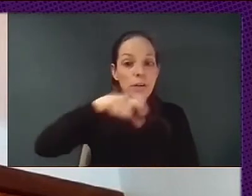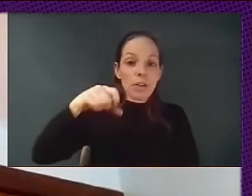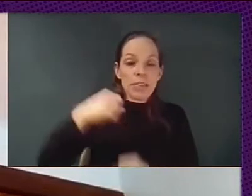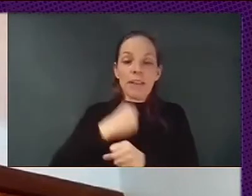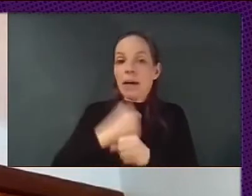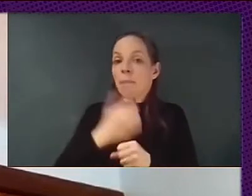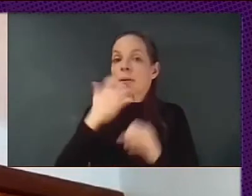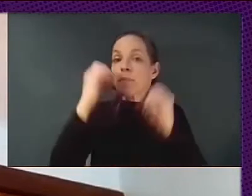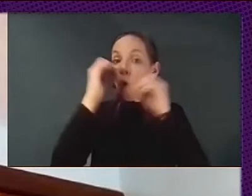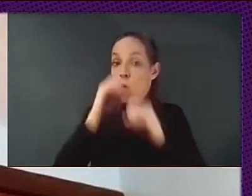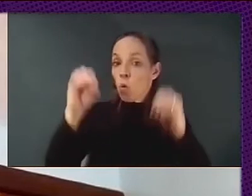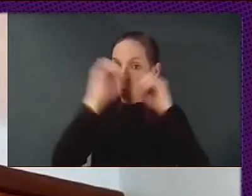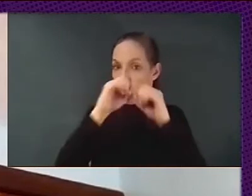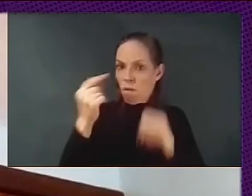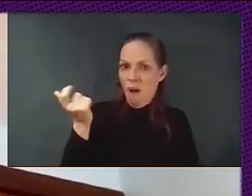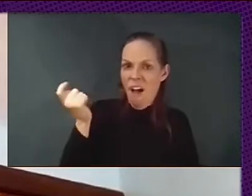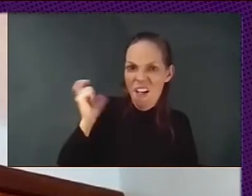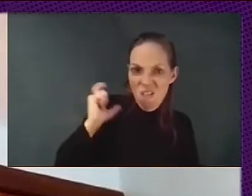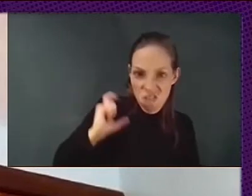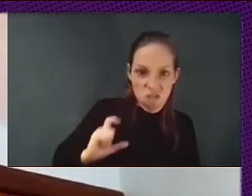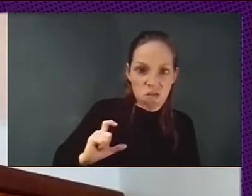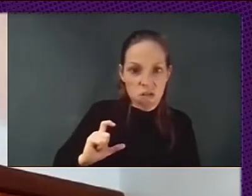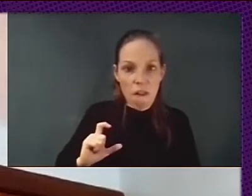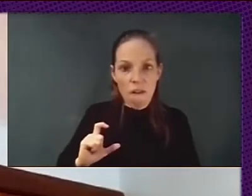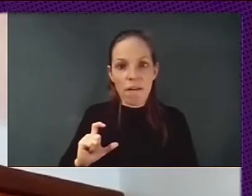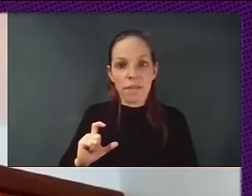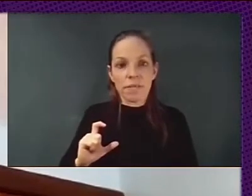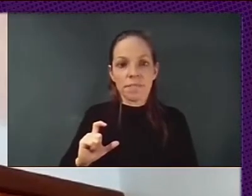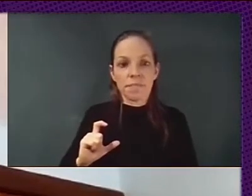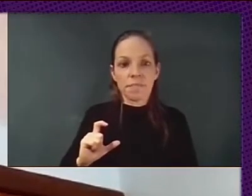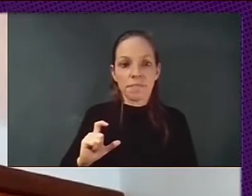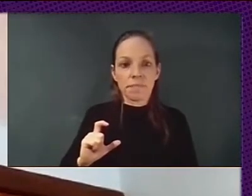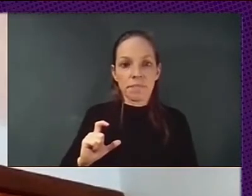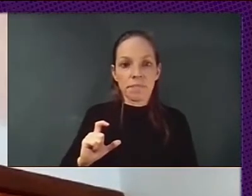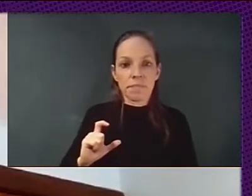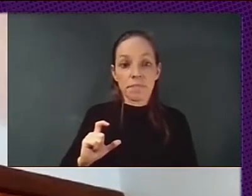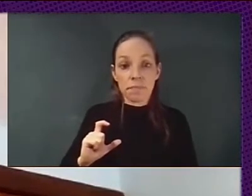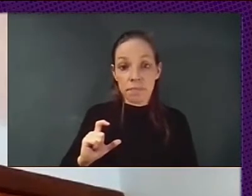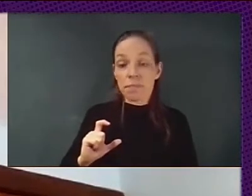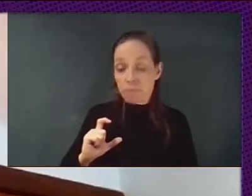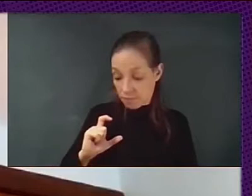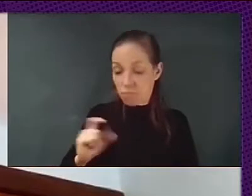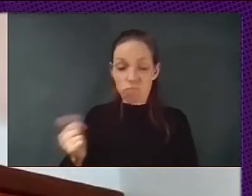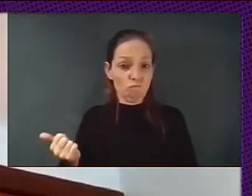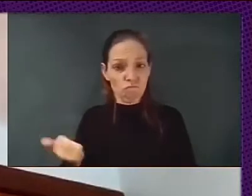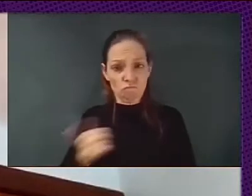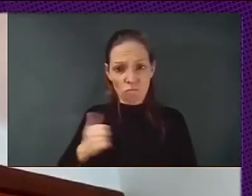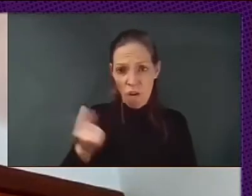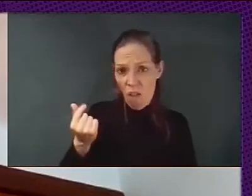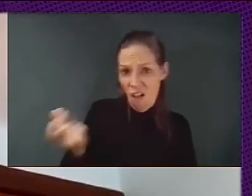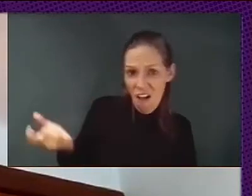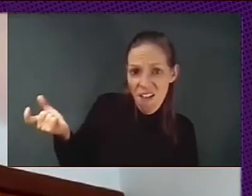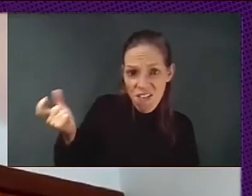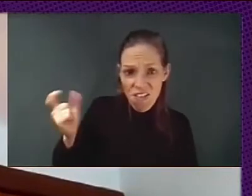taking that $250,000 and they're using it to buy material goods that are being produced in an unequal division of labor by the Global